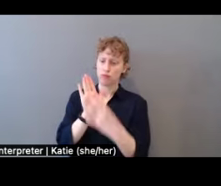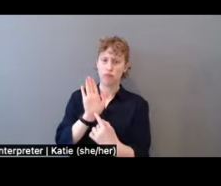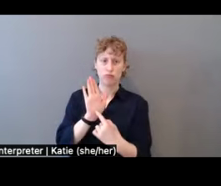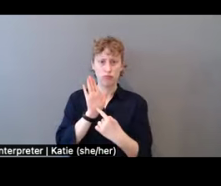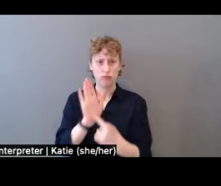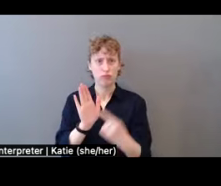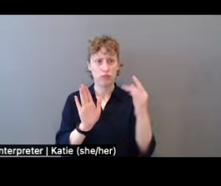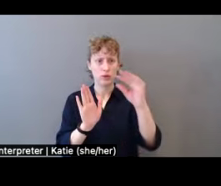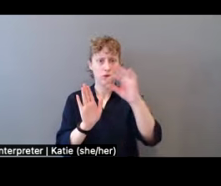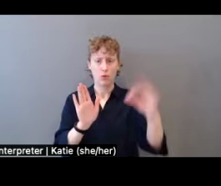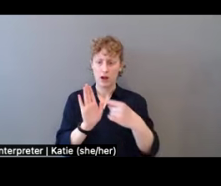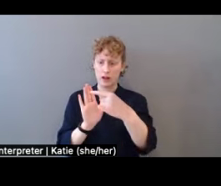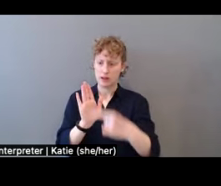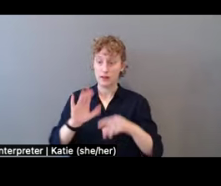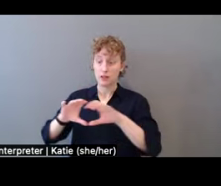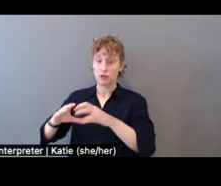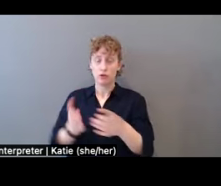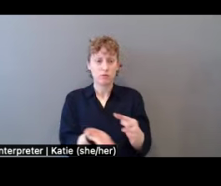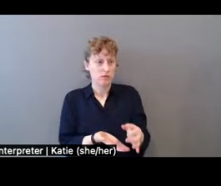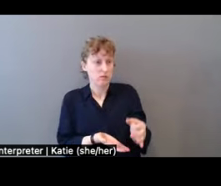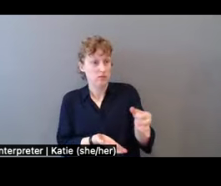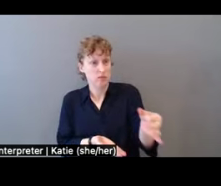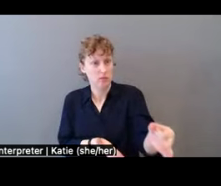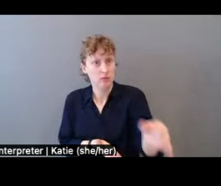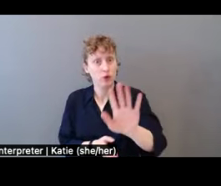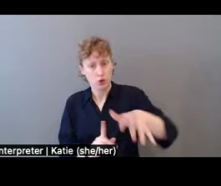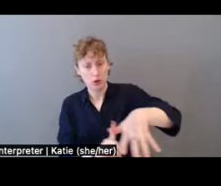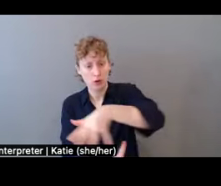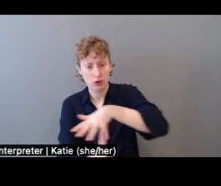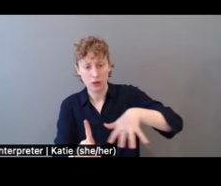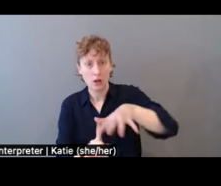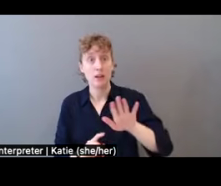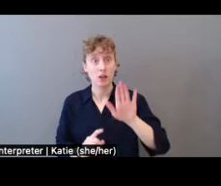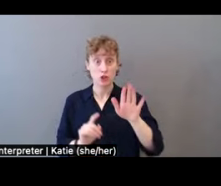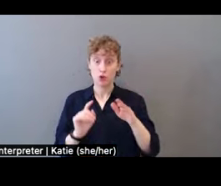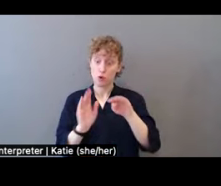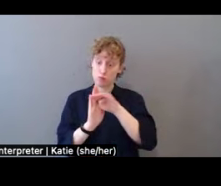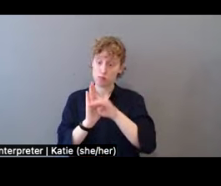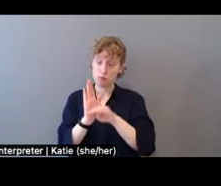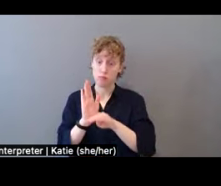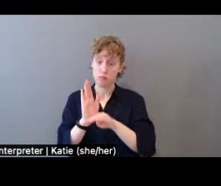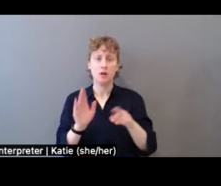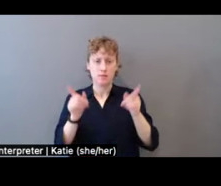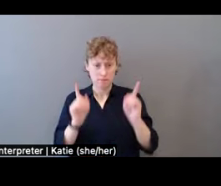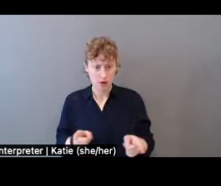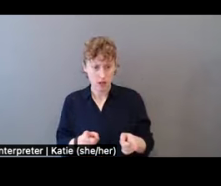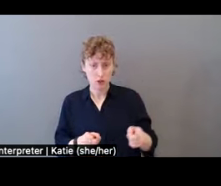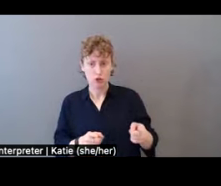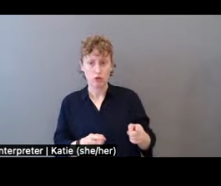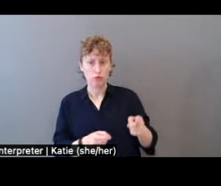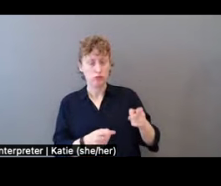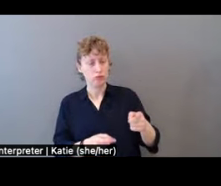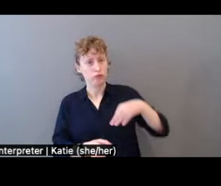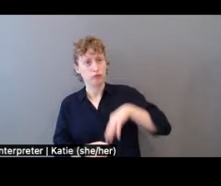specific context. And so your initiative will have to benefit marginalized groups. And also important to note is